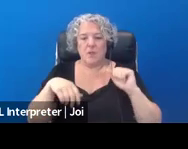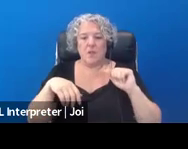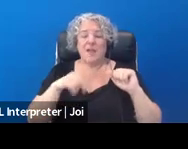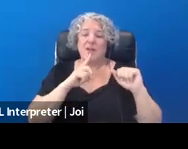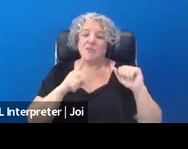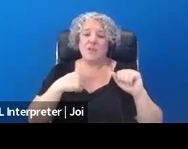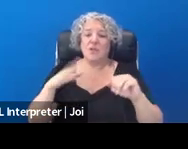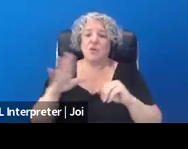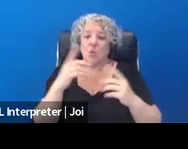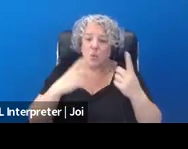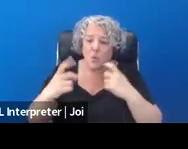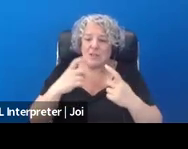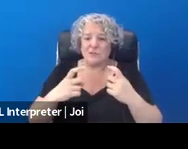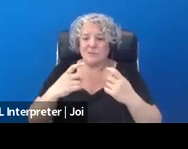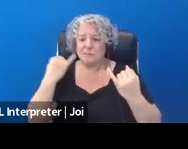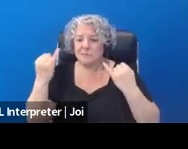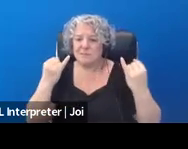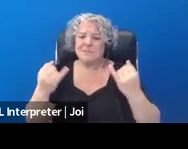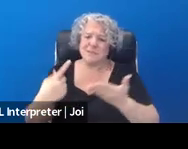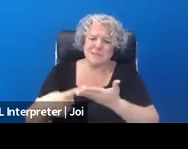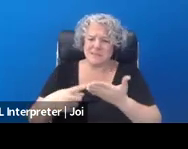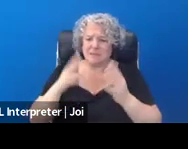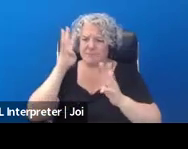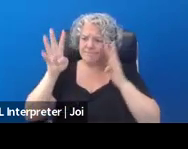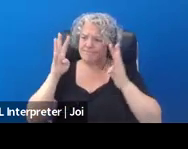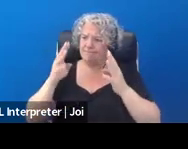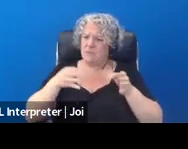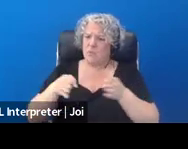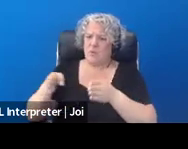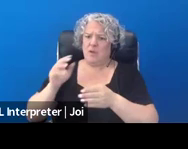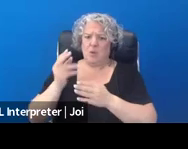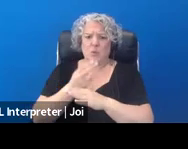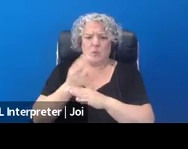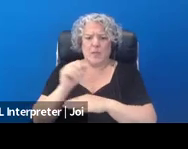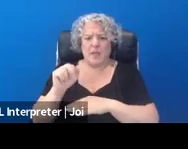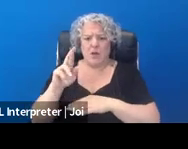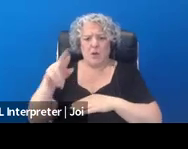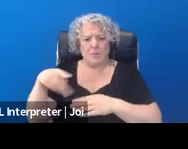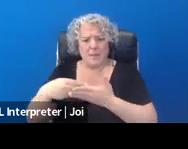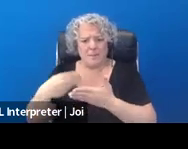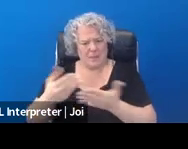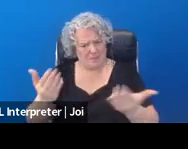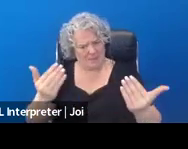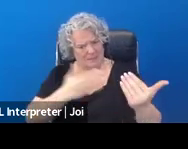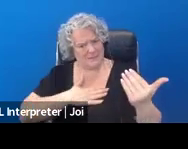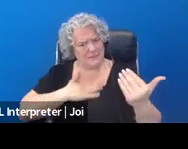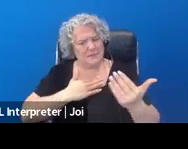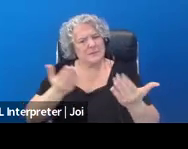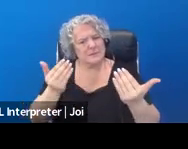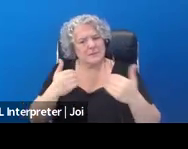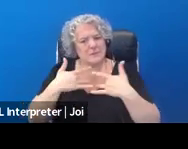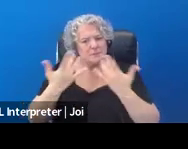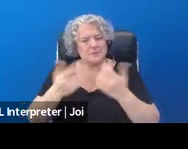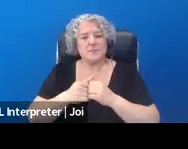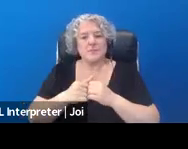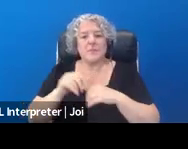Really, we want to hear your questions and talk through creative ways for utilizing those ARP funds. I think with that, I can pass